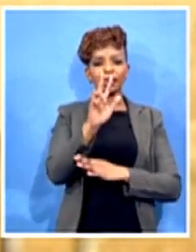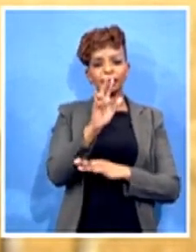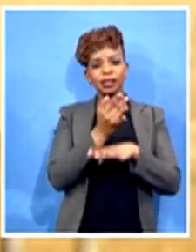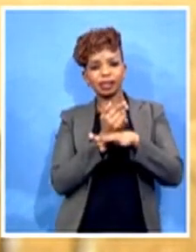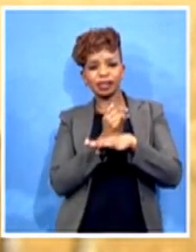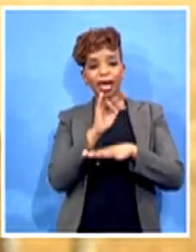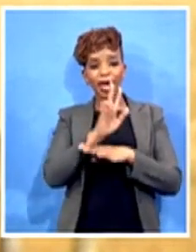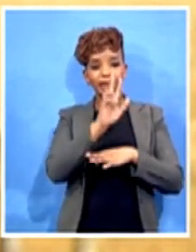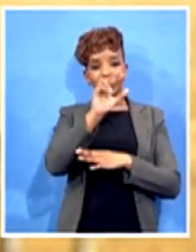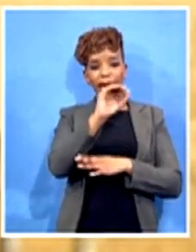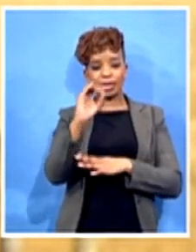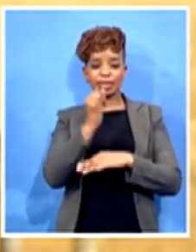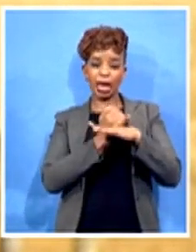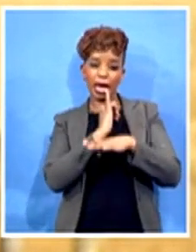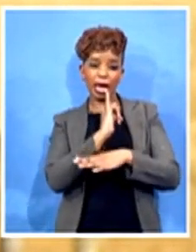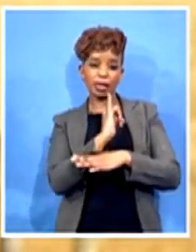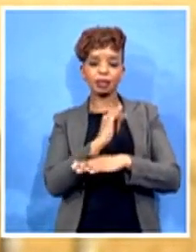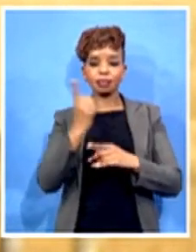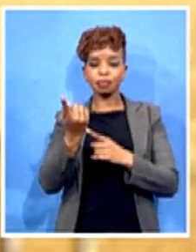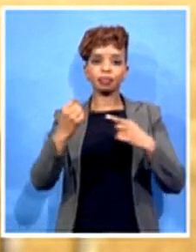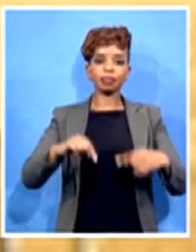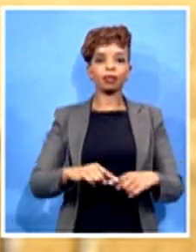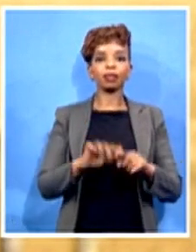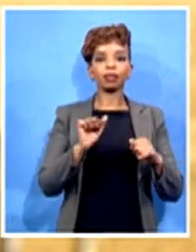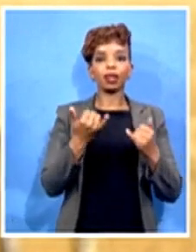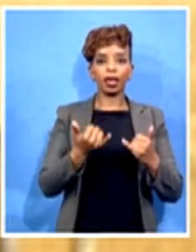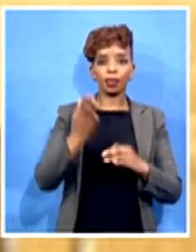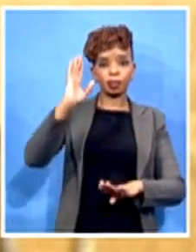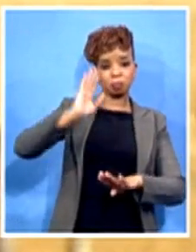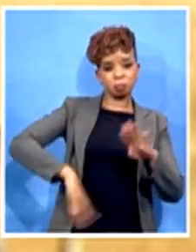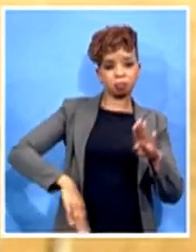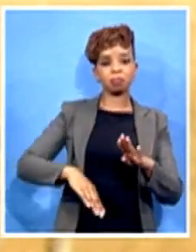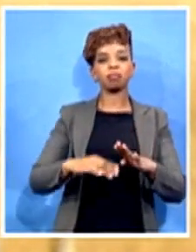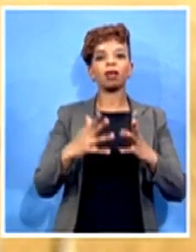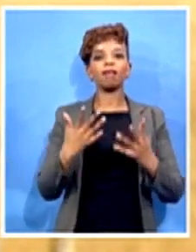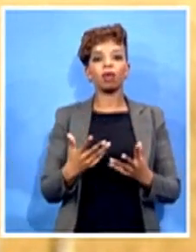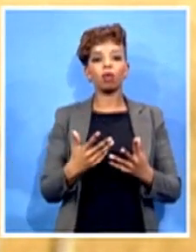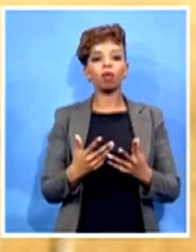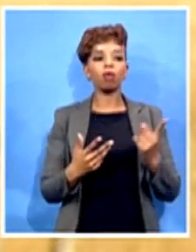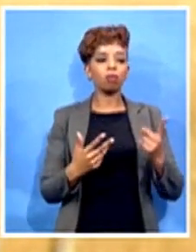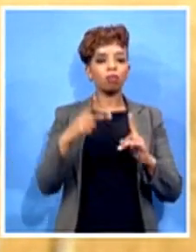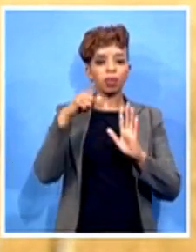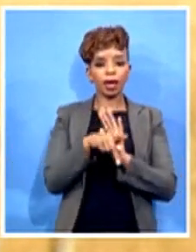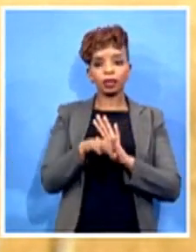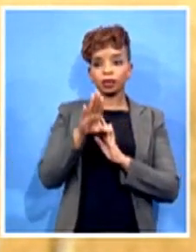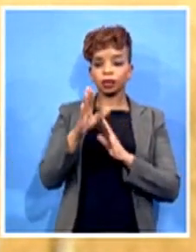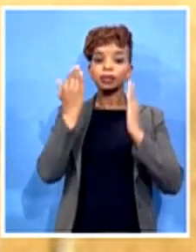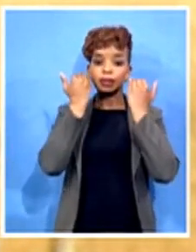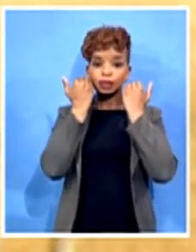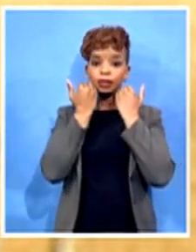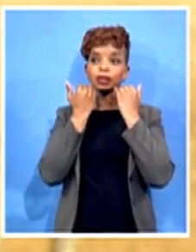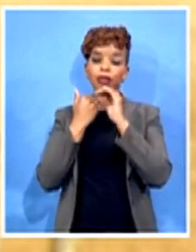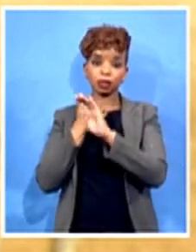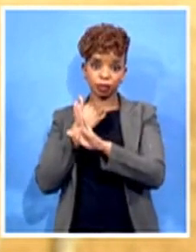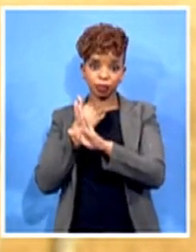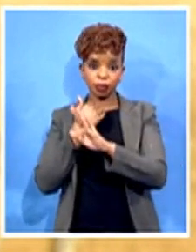now charged for the death of Hamilton Hope. Then in 1904, he was